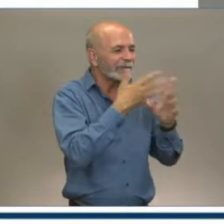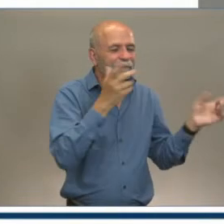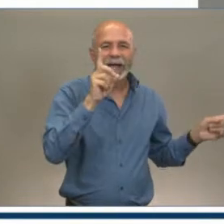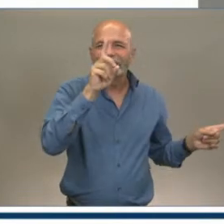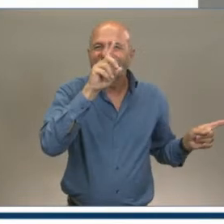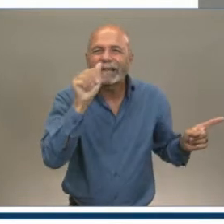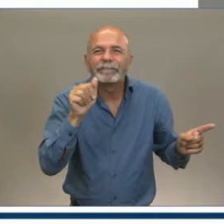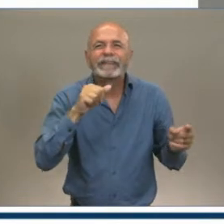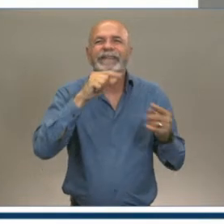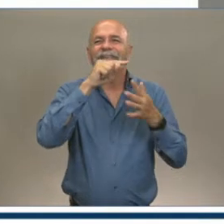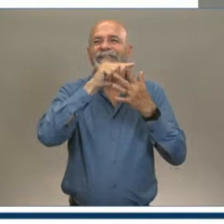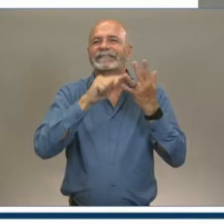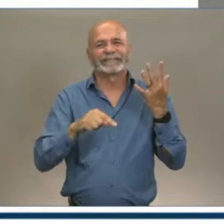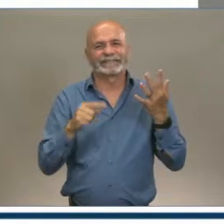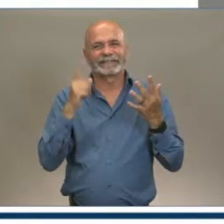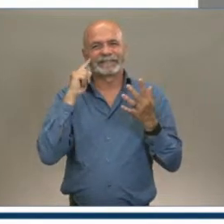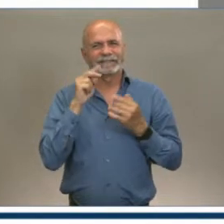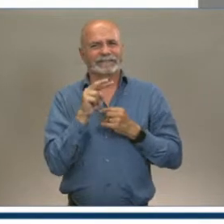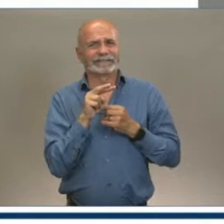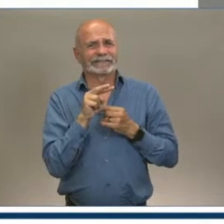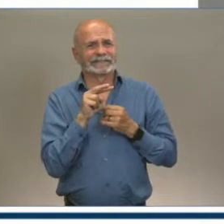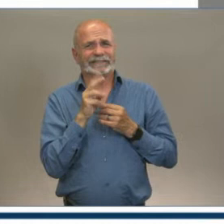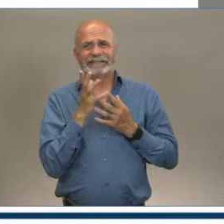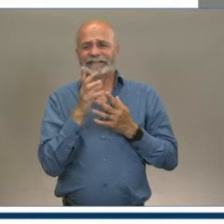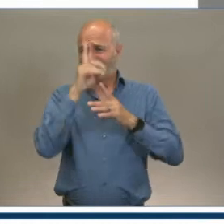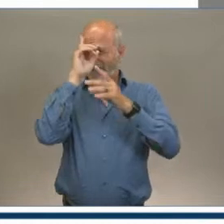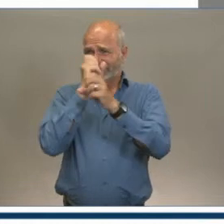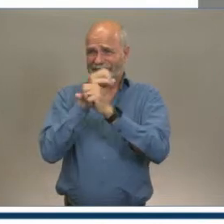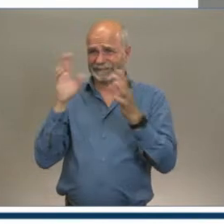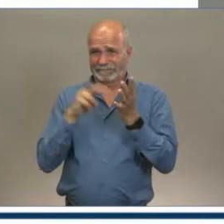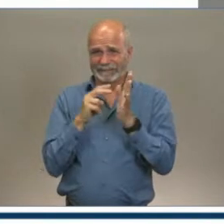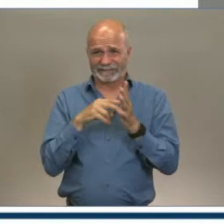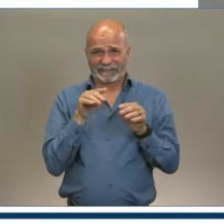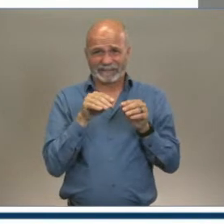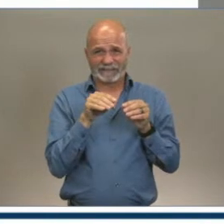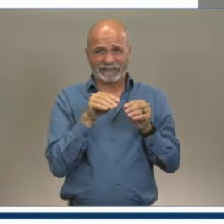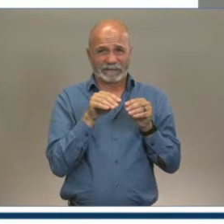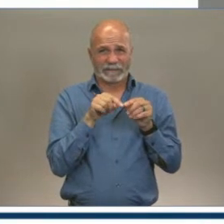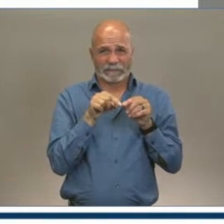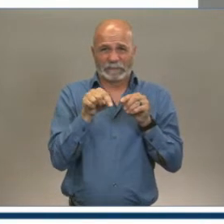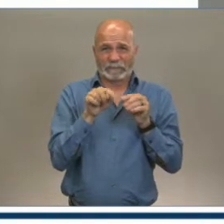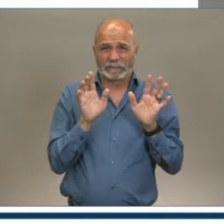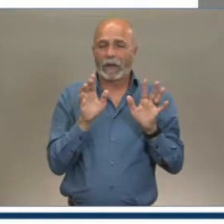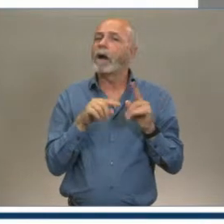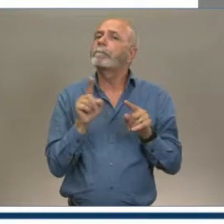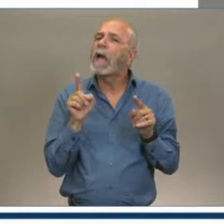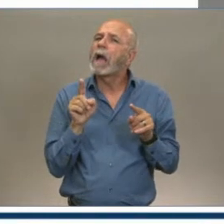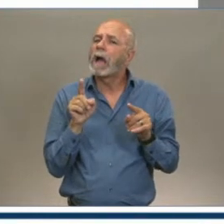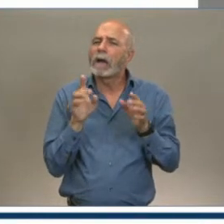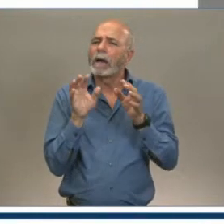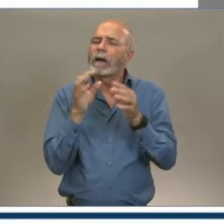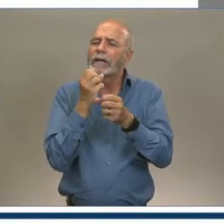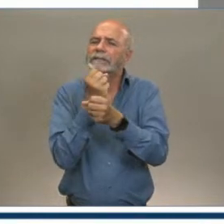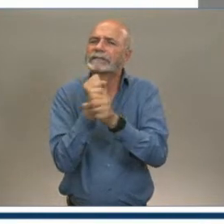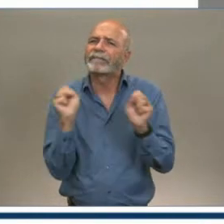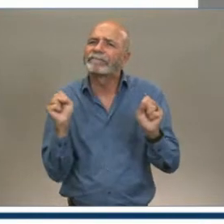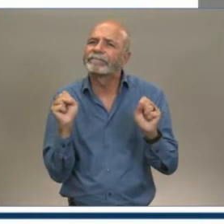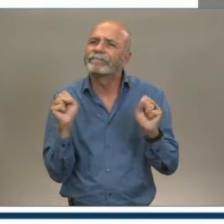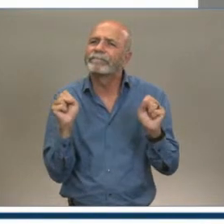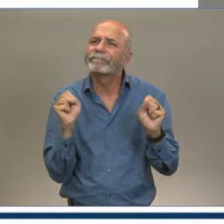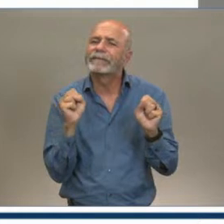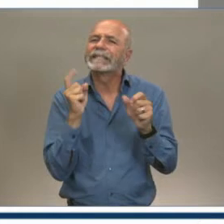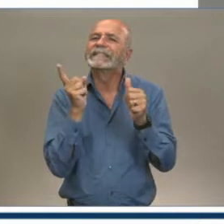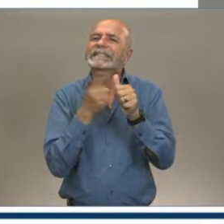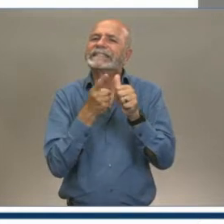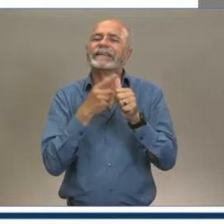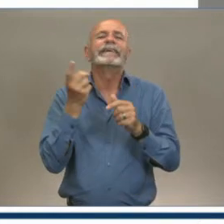small steps, but will add up to spending a summer together safely. We want to keep moving forward, but right now